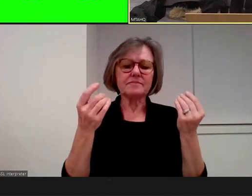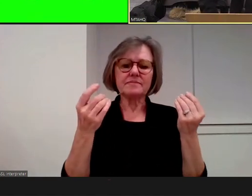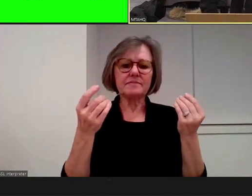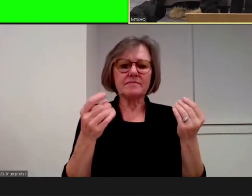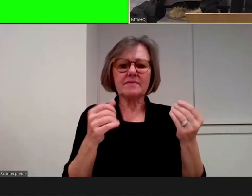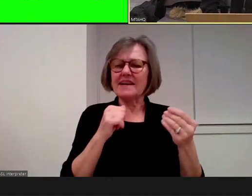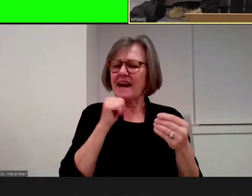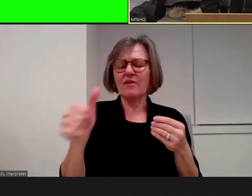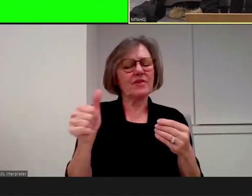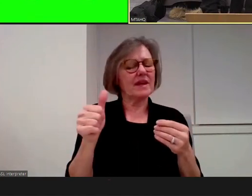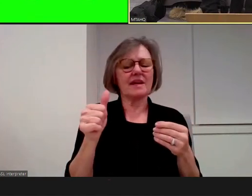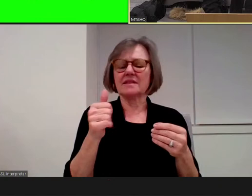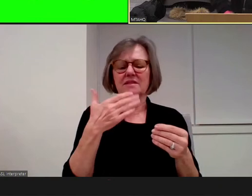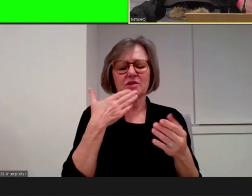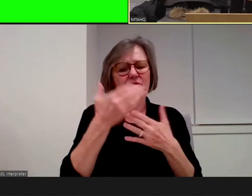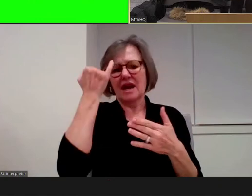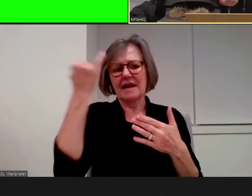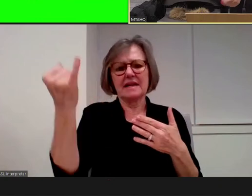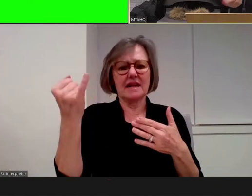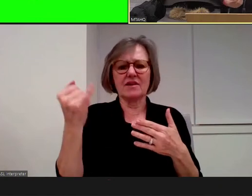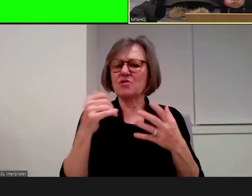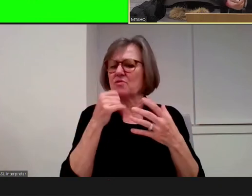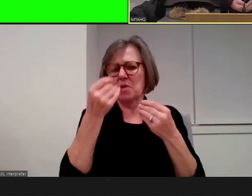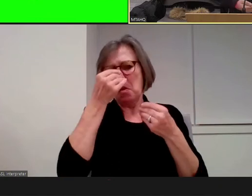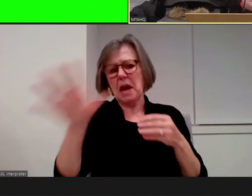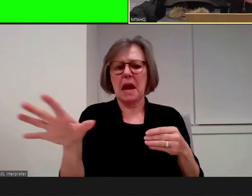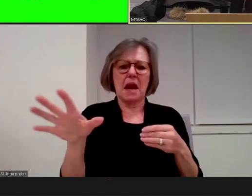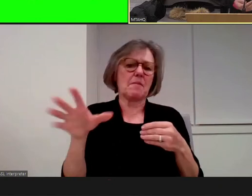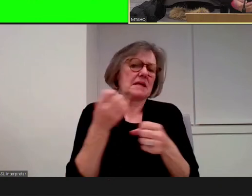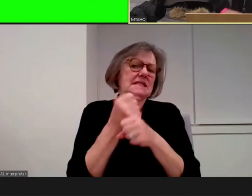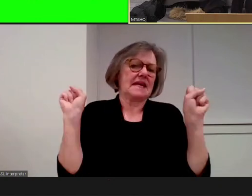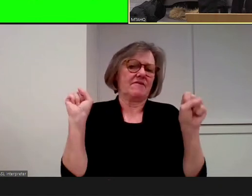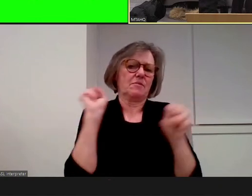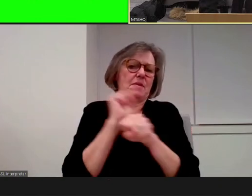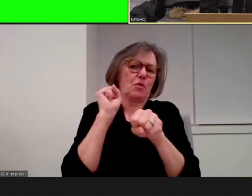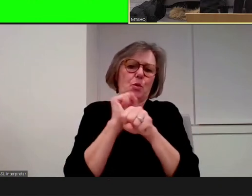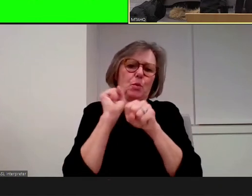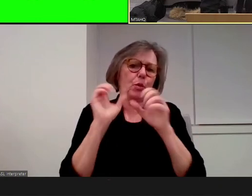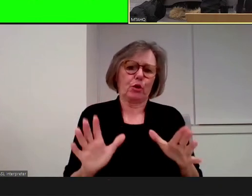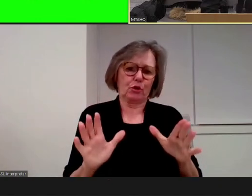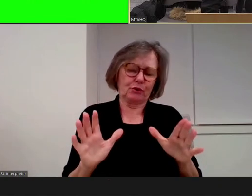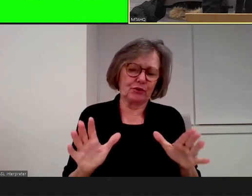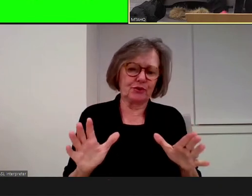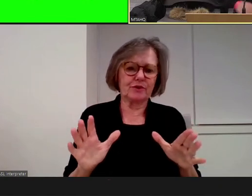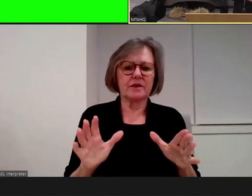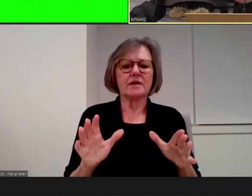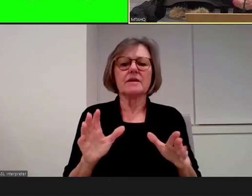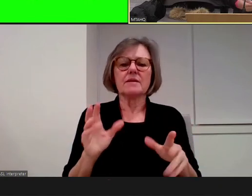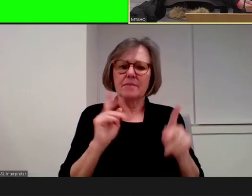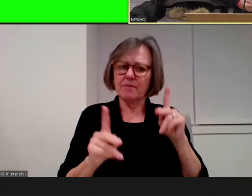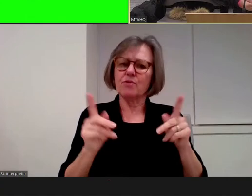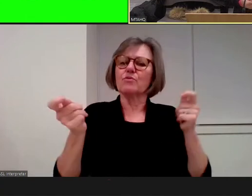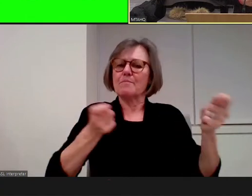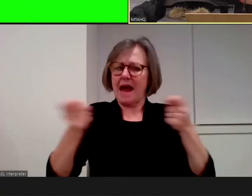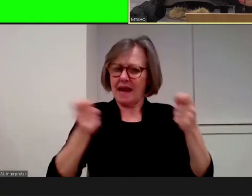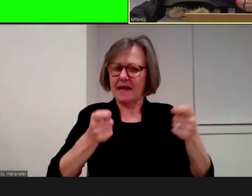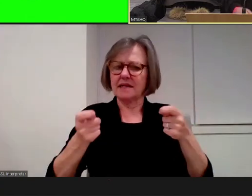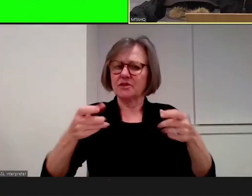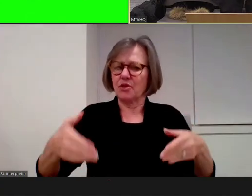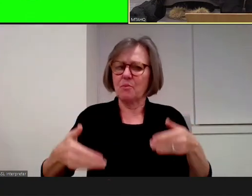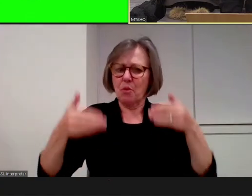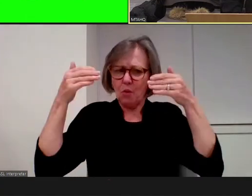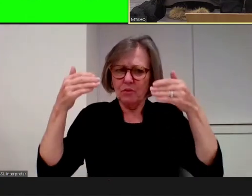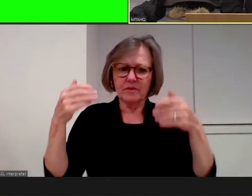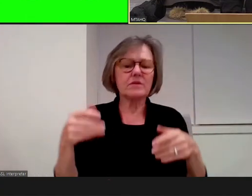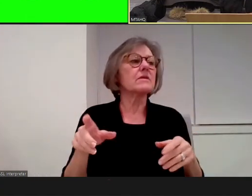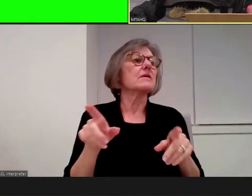inconsiderate steps in caring about the safety of the working class people who actually manage the booths. I also